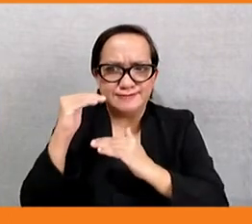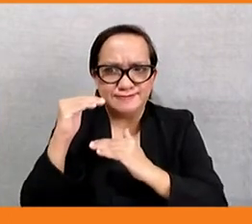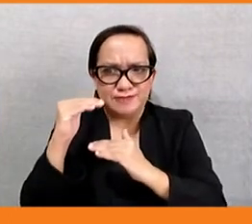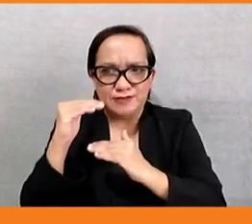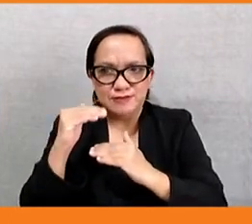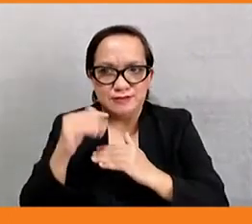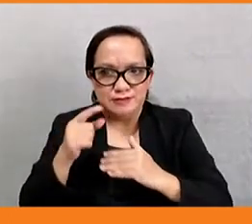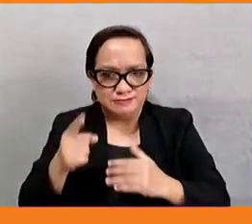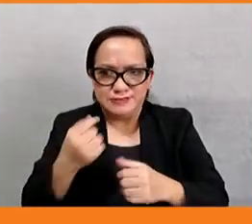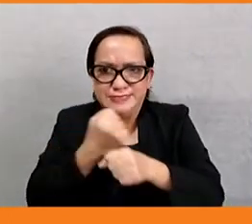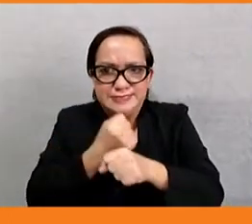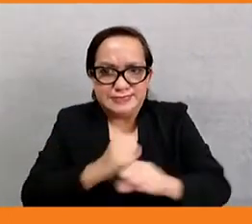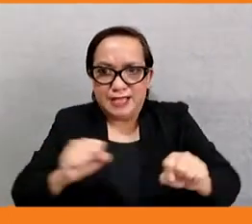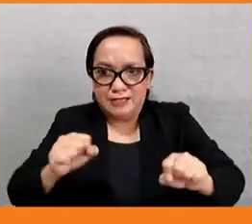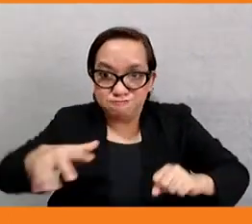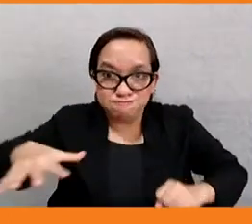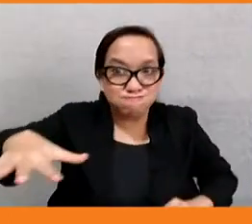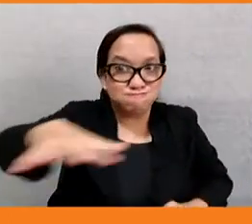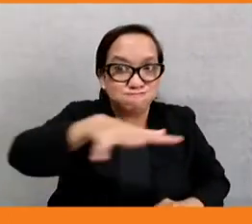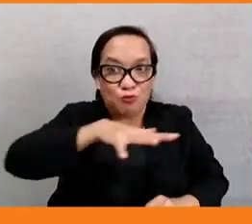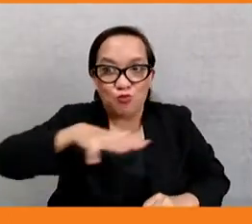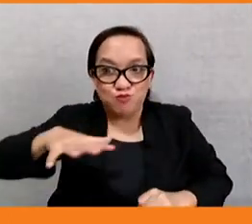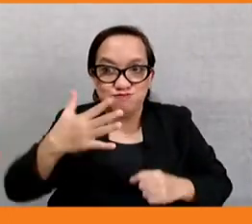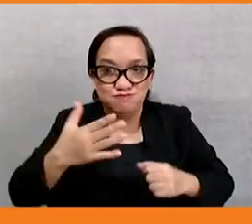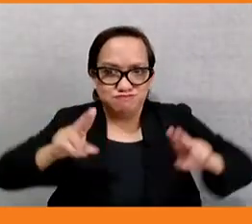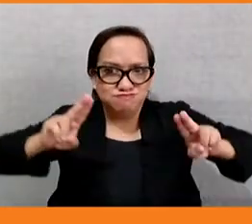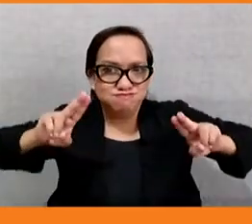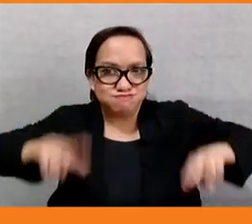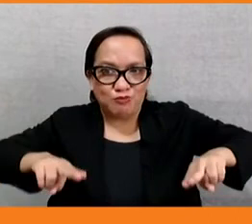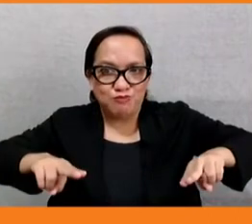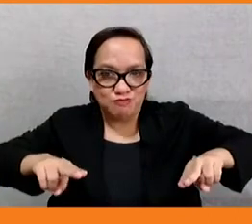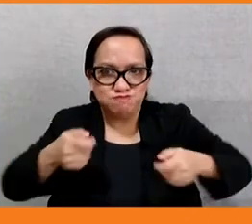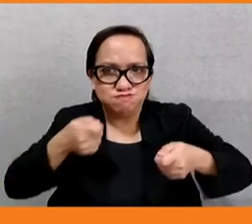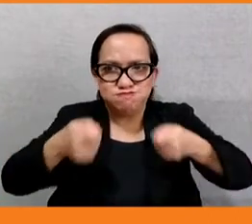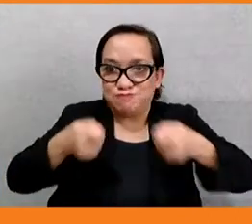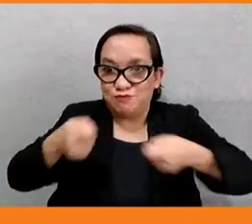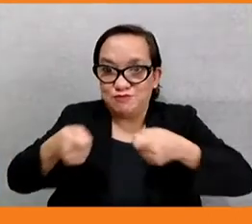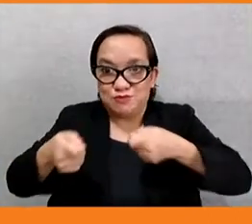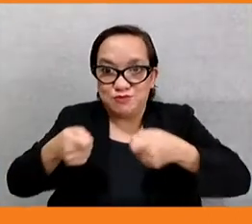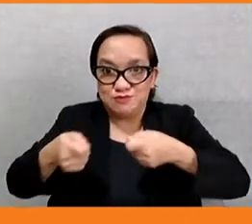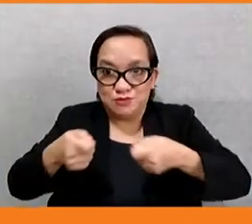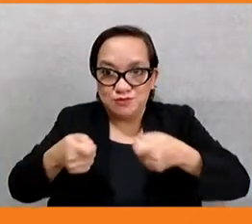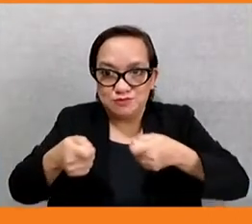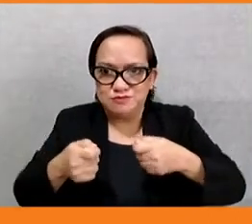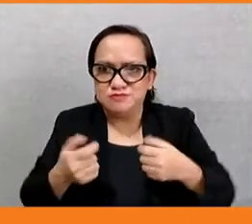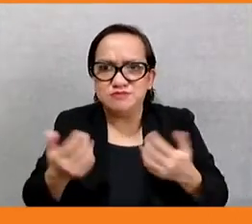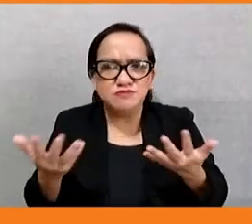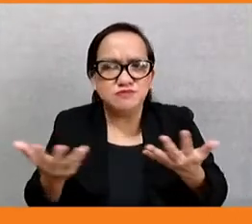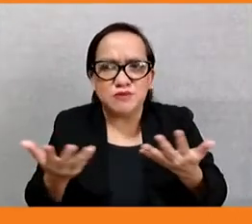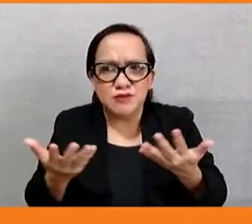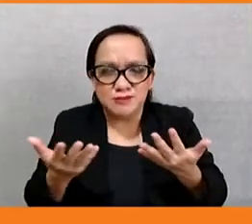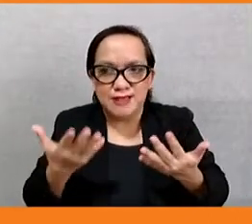through contract management. So, under the safeguard policy update that we are doing now, ADB